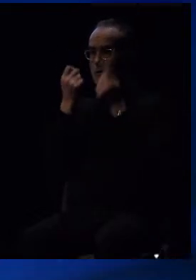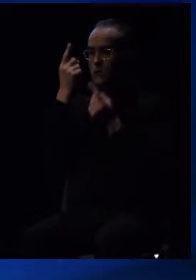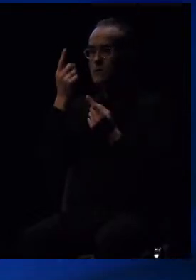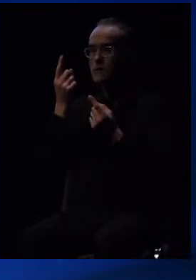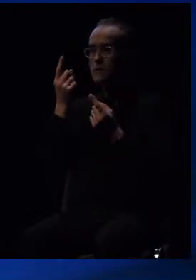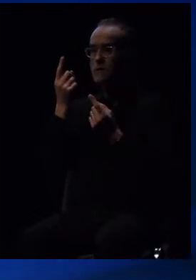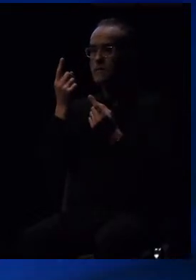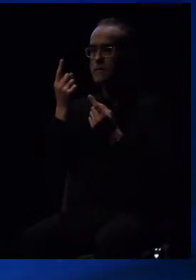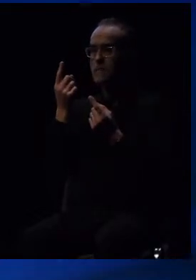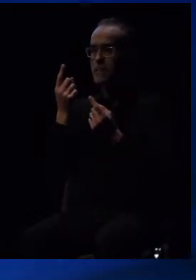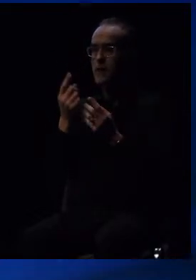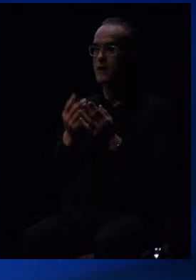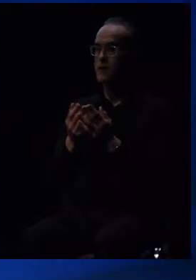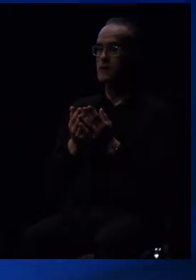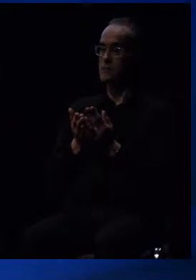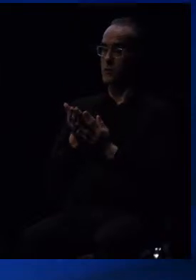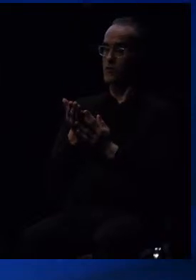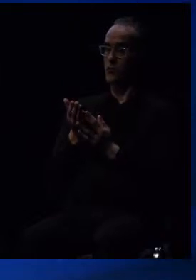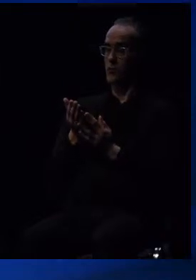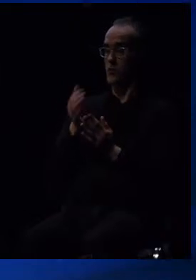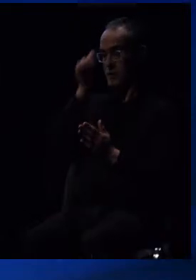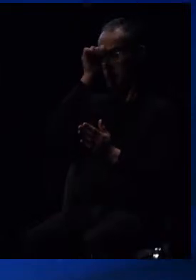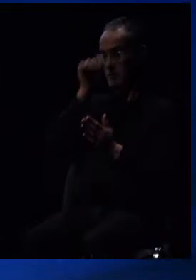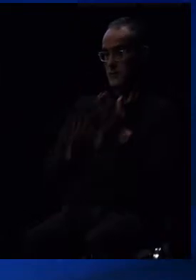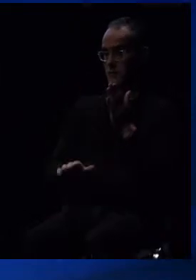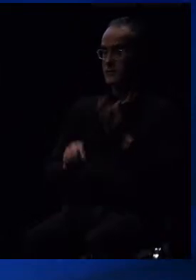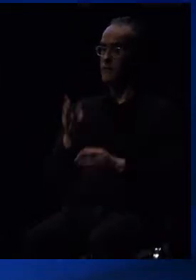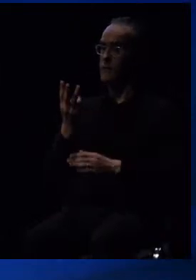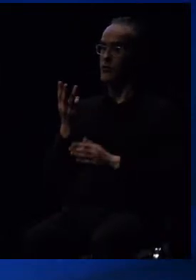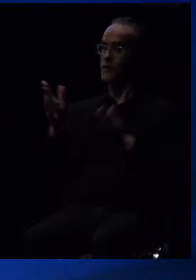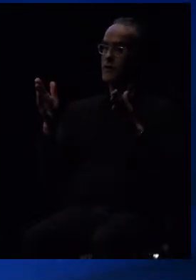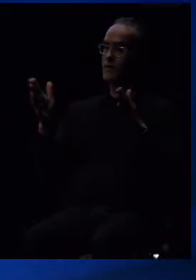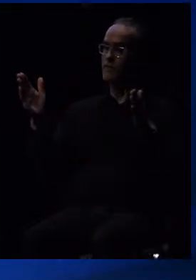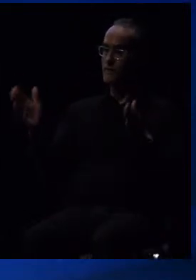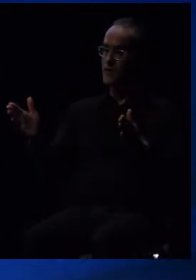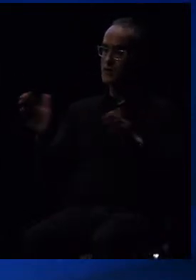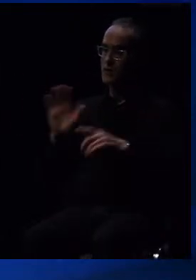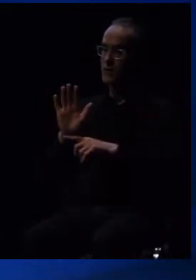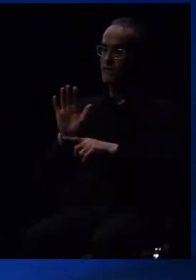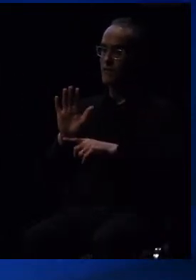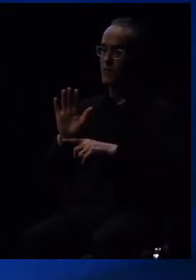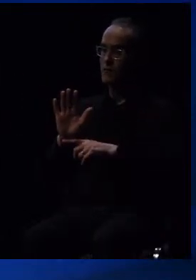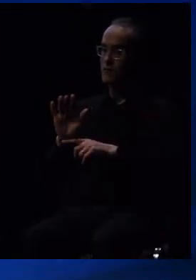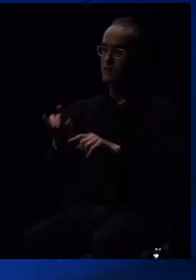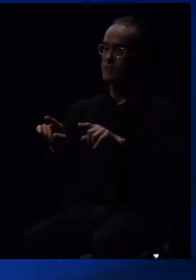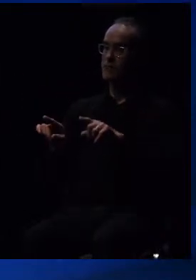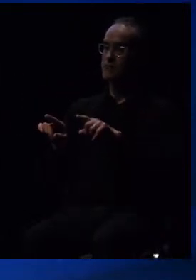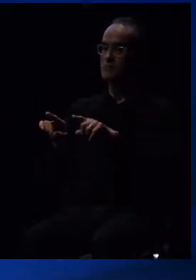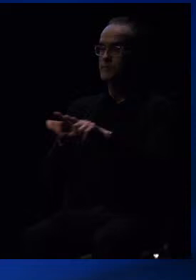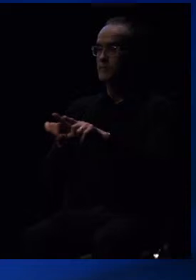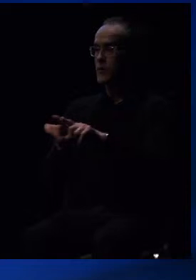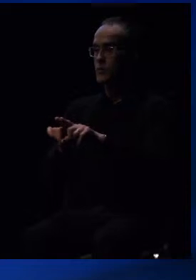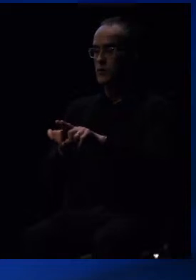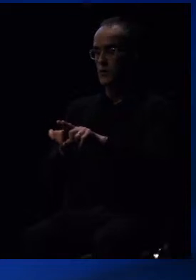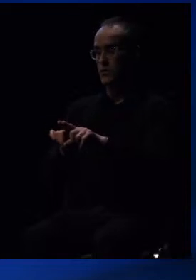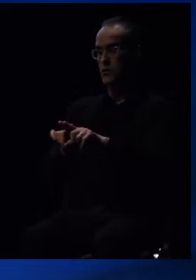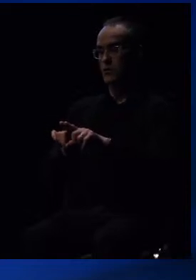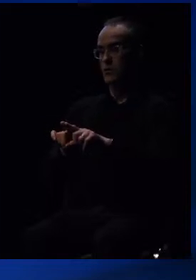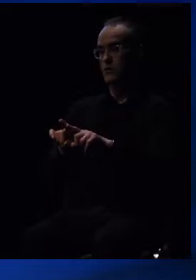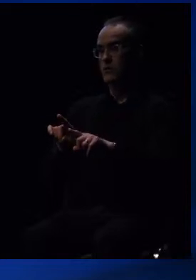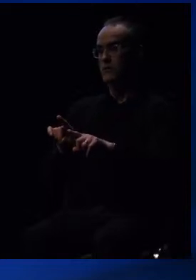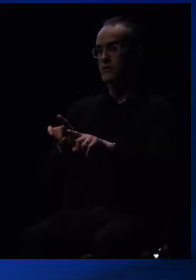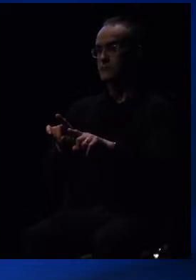this experience of 3 features, and I was also not following on set few projects, but just creating some kind